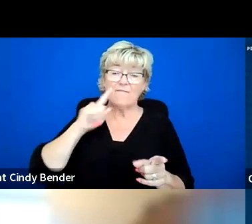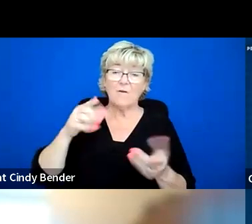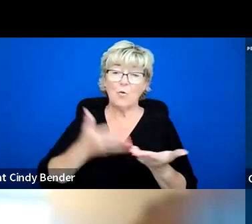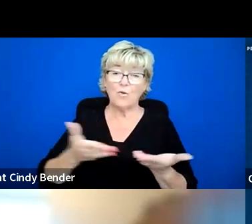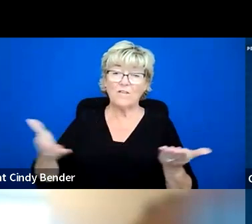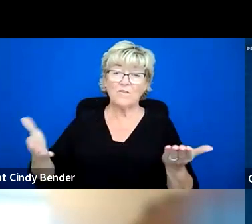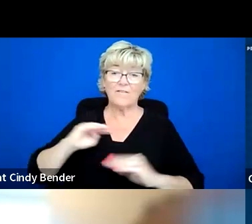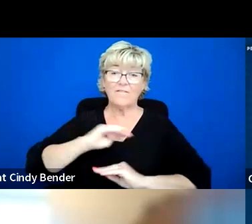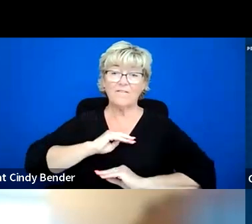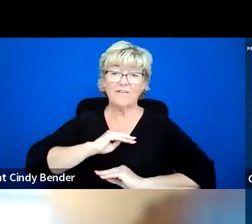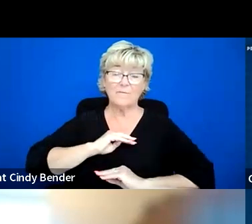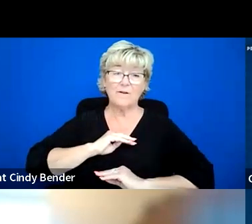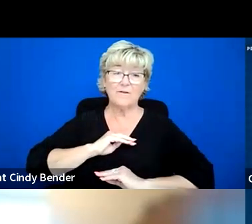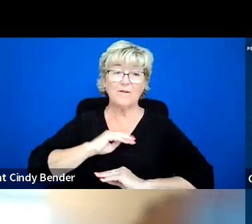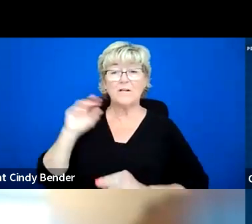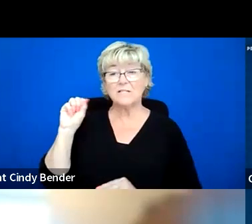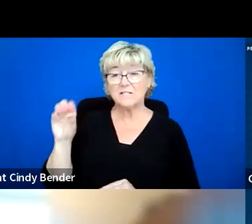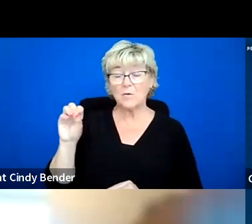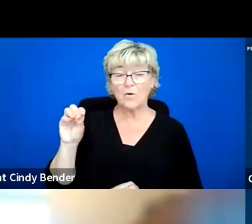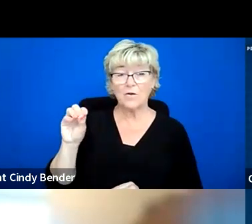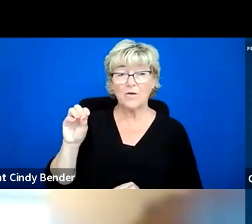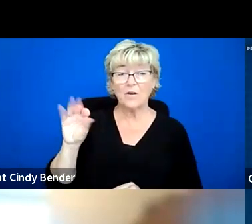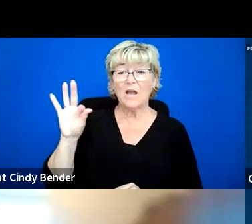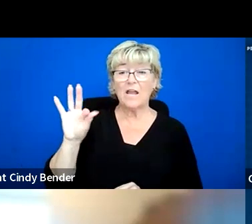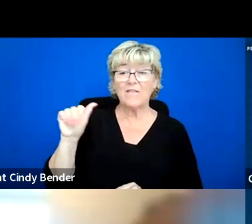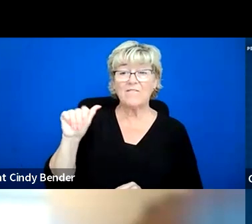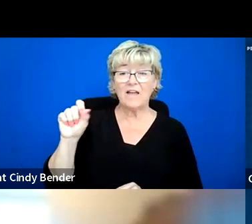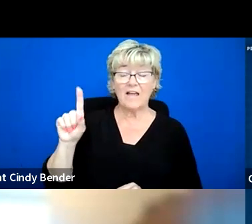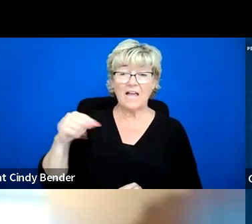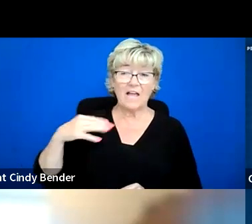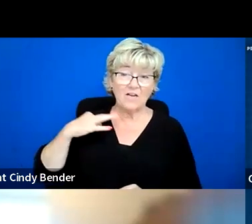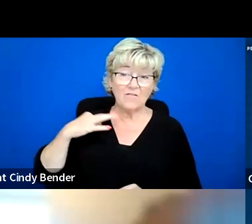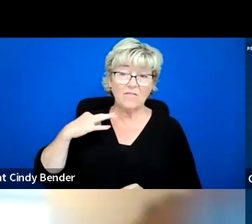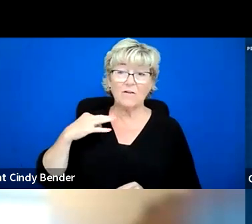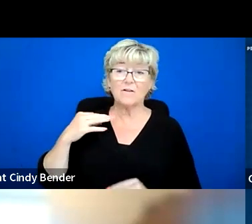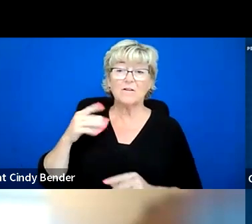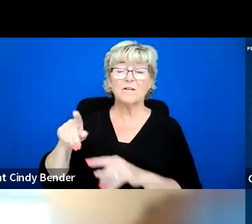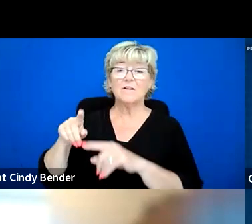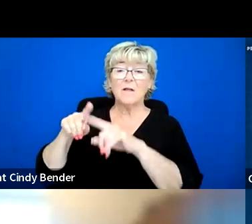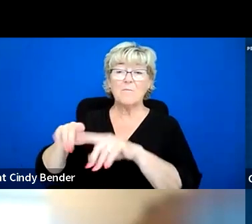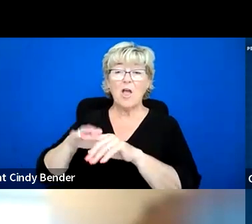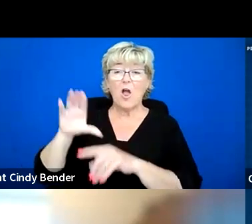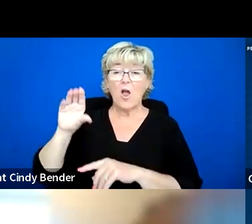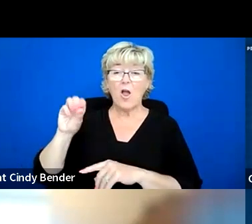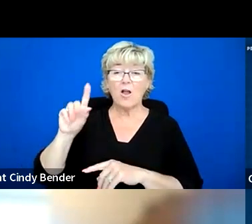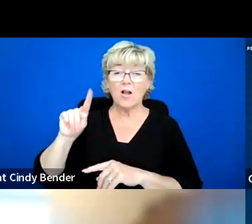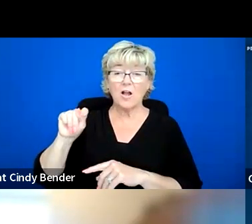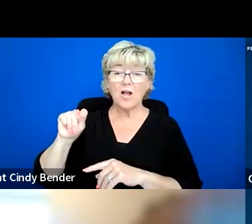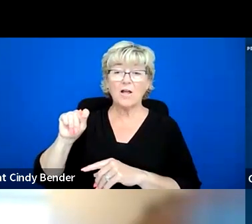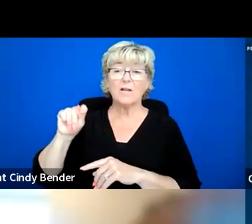fulfillment. And so the FAST volunteers, they go cot by cot in every shelter that they're deployed